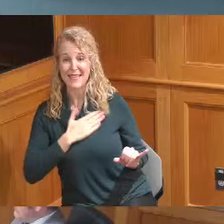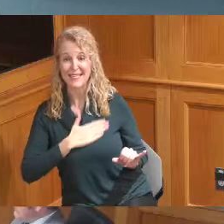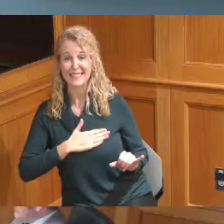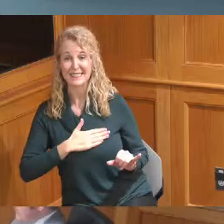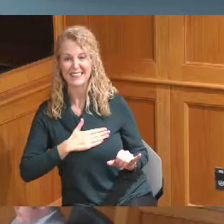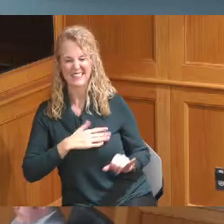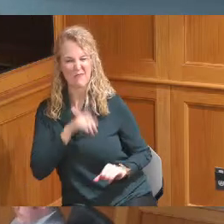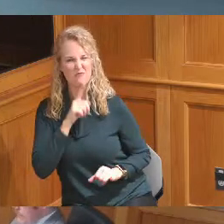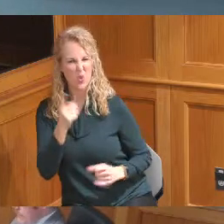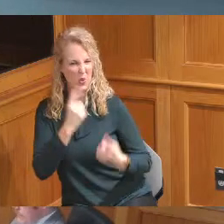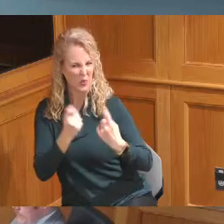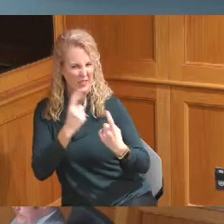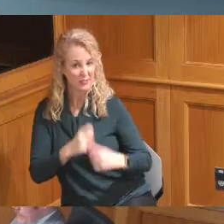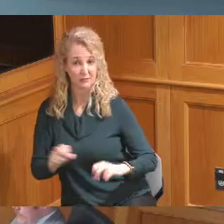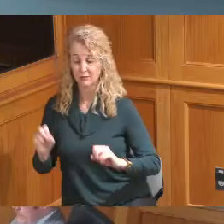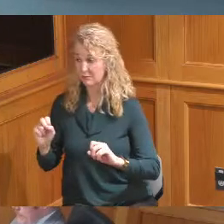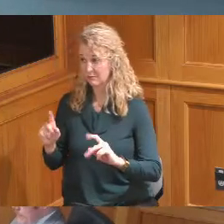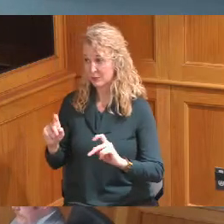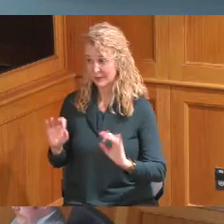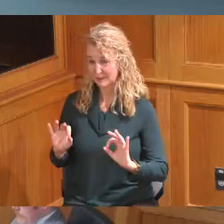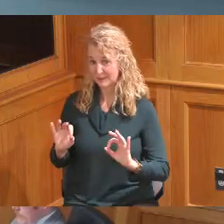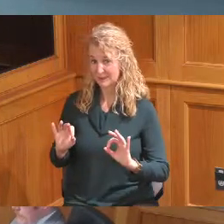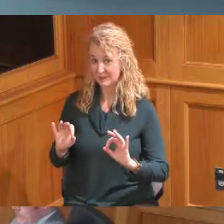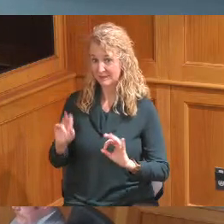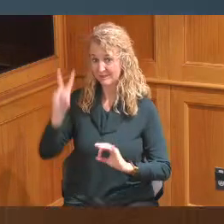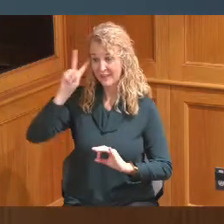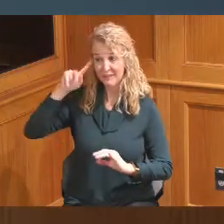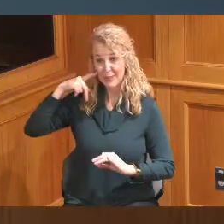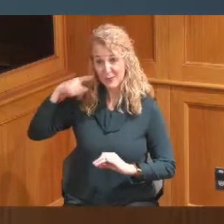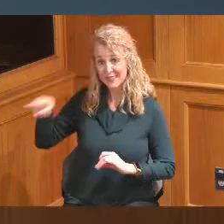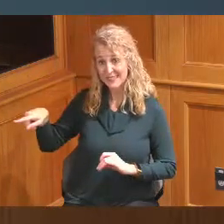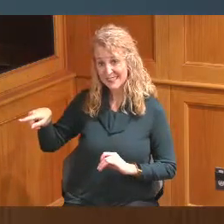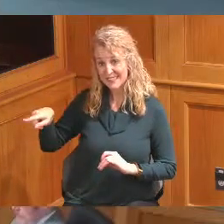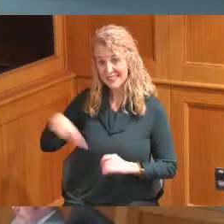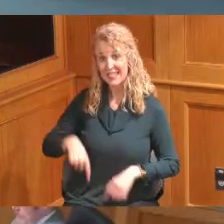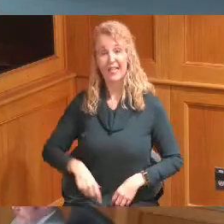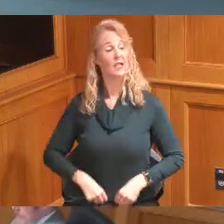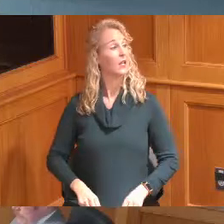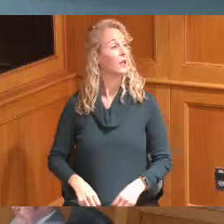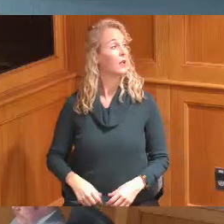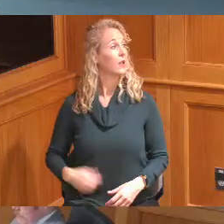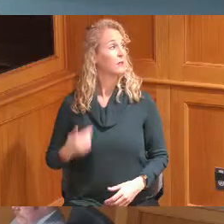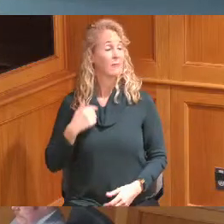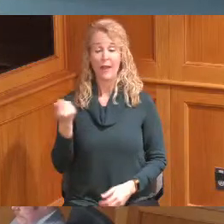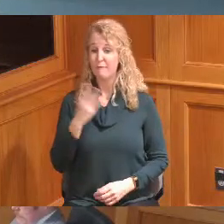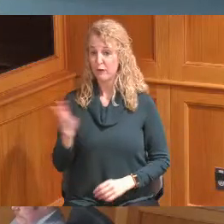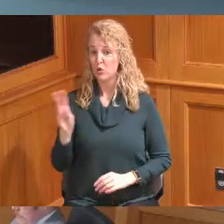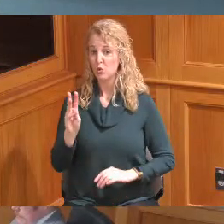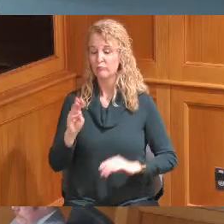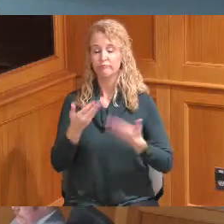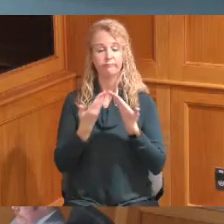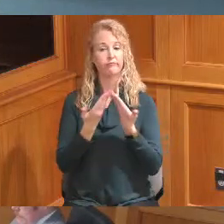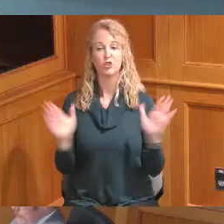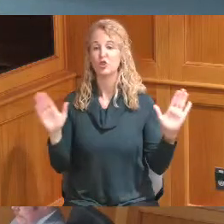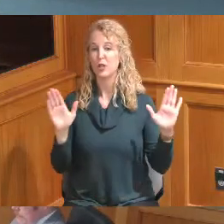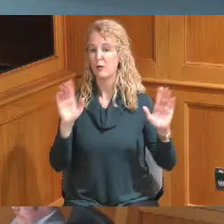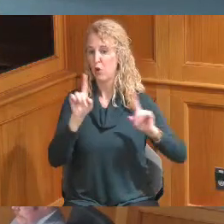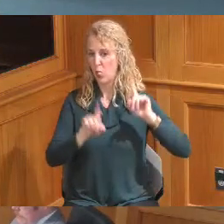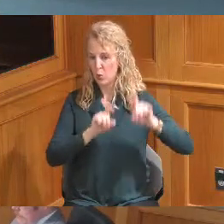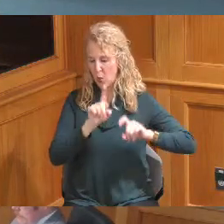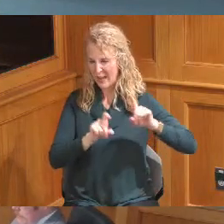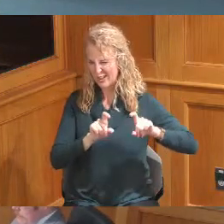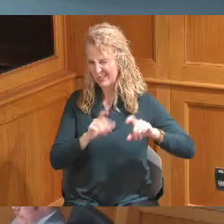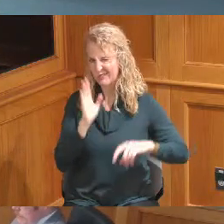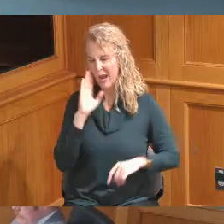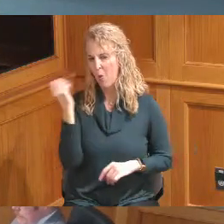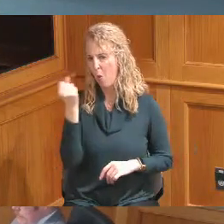some questions. Okay. Vice President Driehaus. I have some questions in general about the recovery housing, but